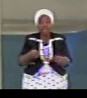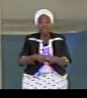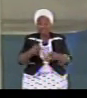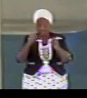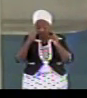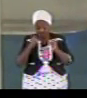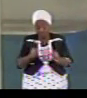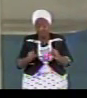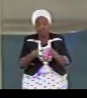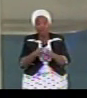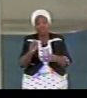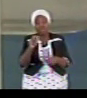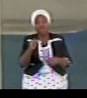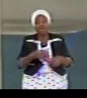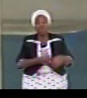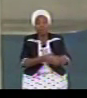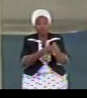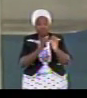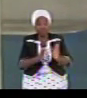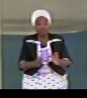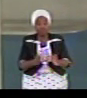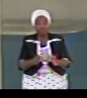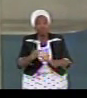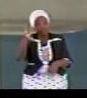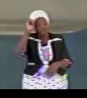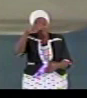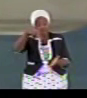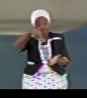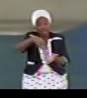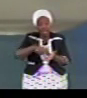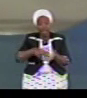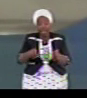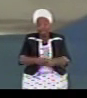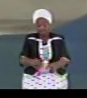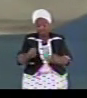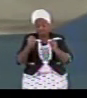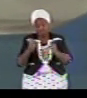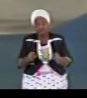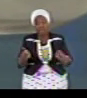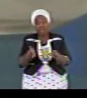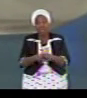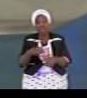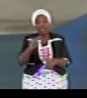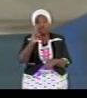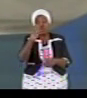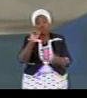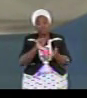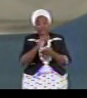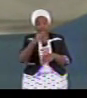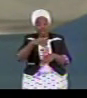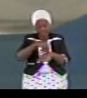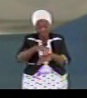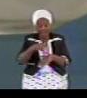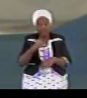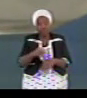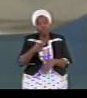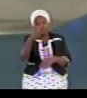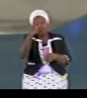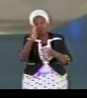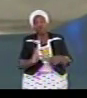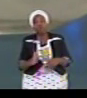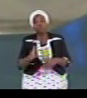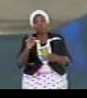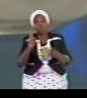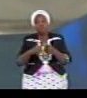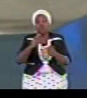He standeth as firm as the one sent of God to speak to us to